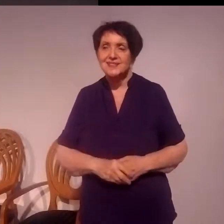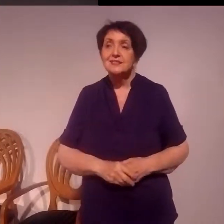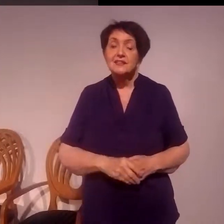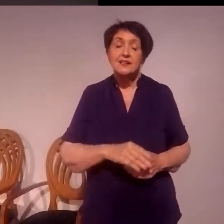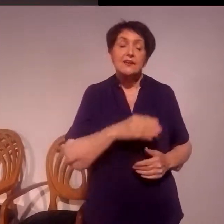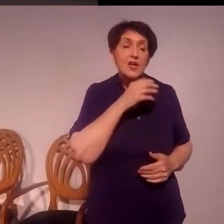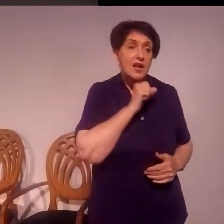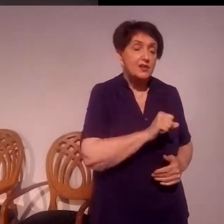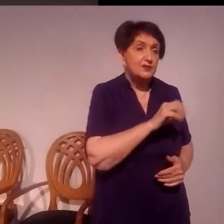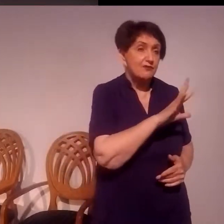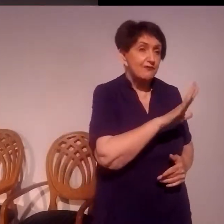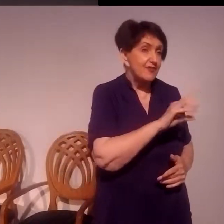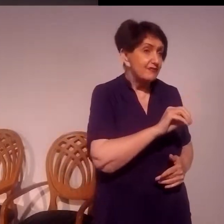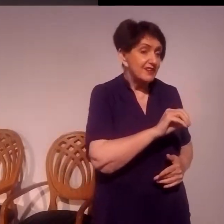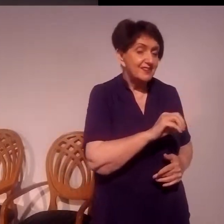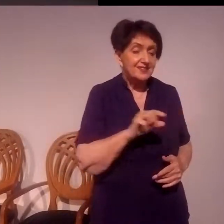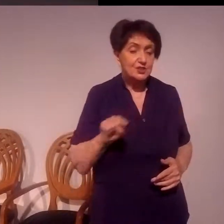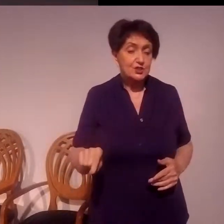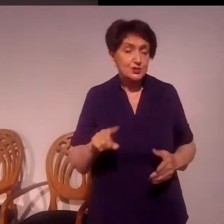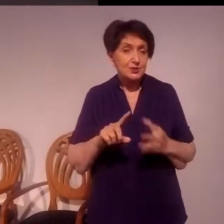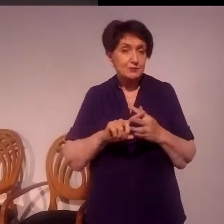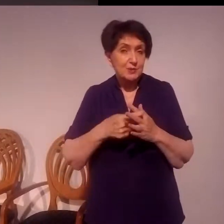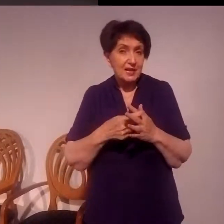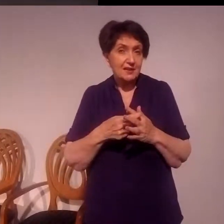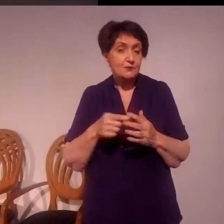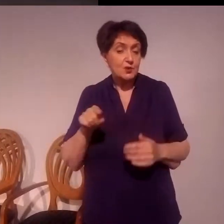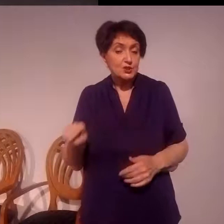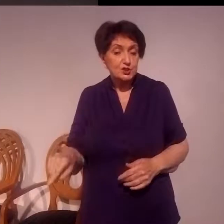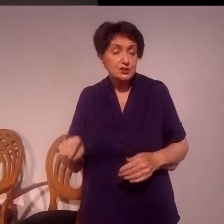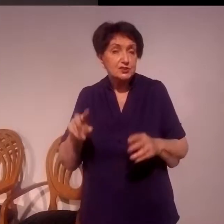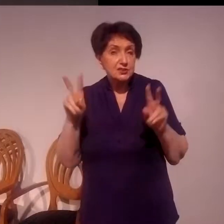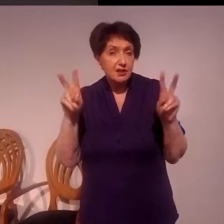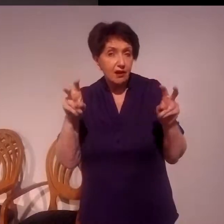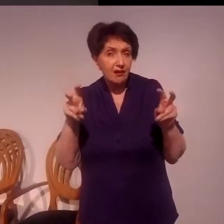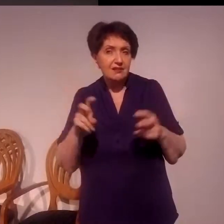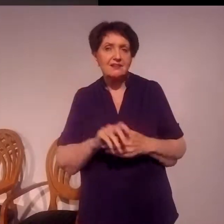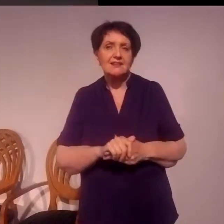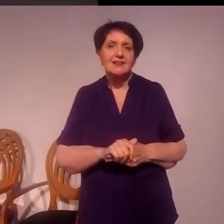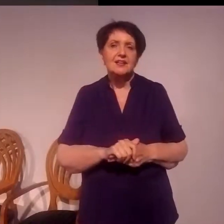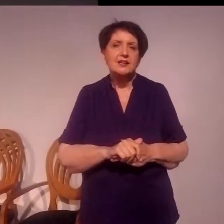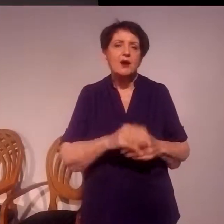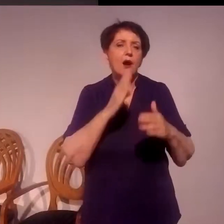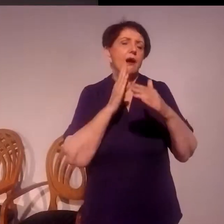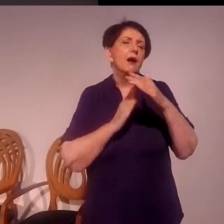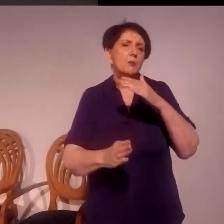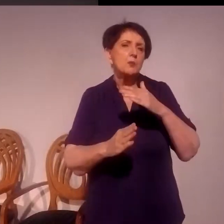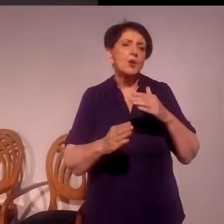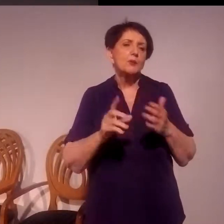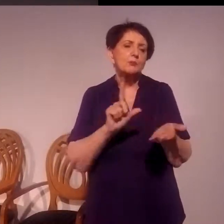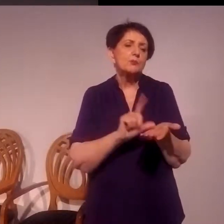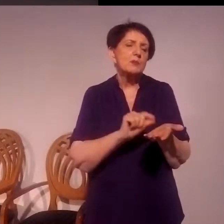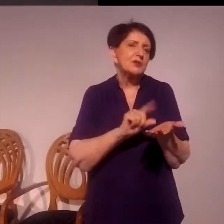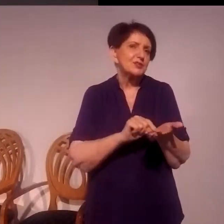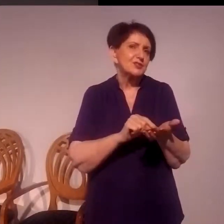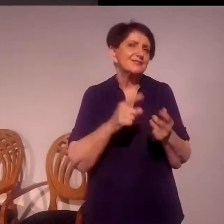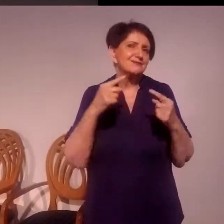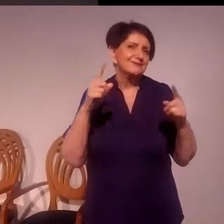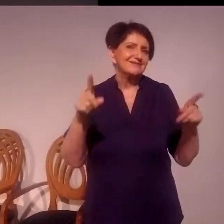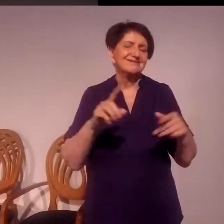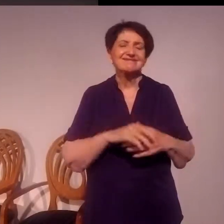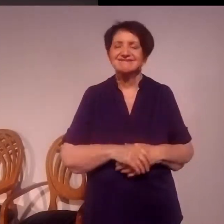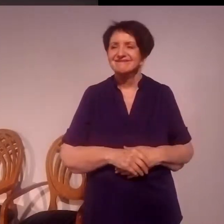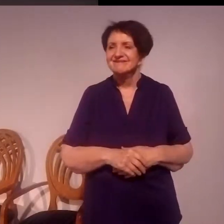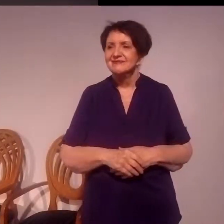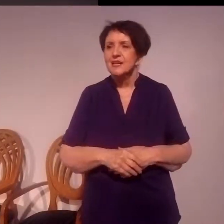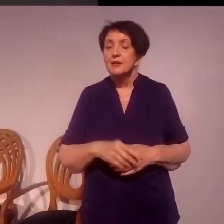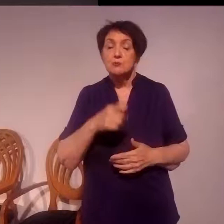began what she calls, and people have called her humble publishing aspirations. And because of